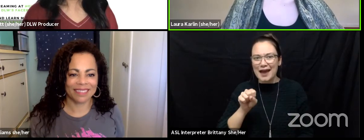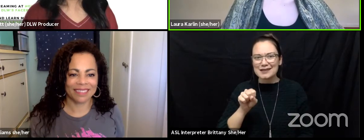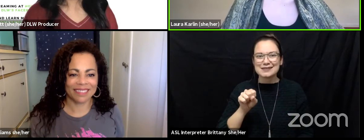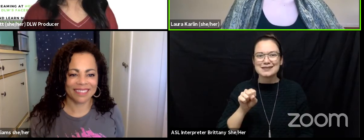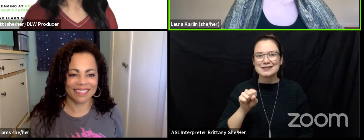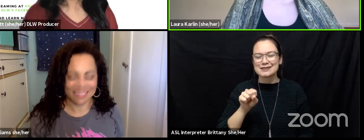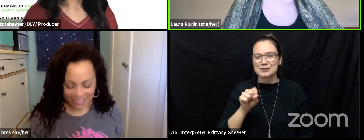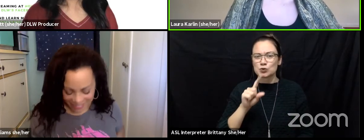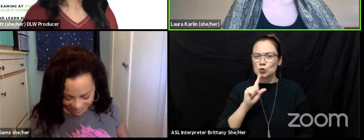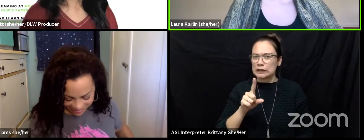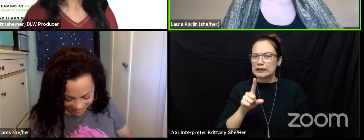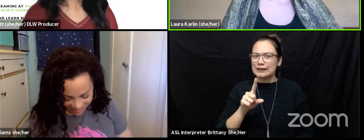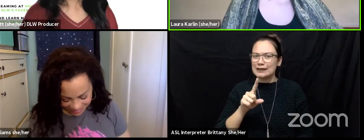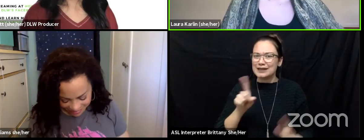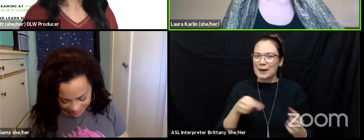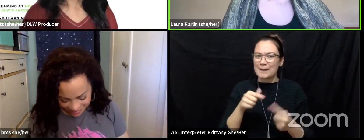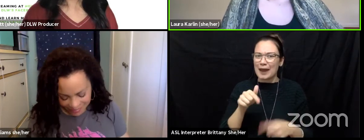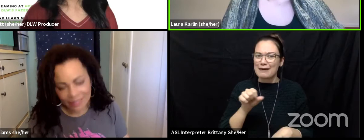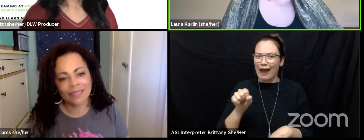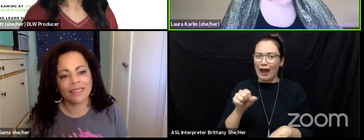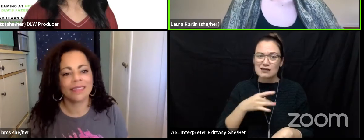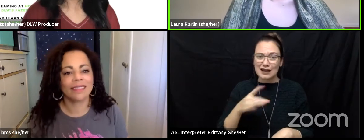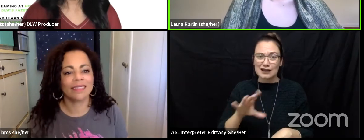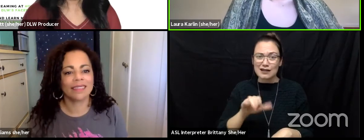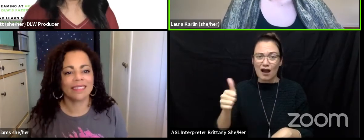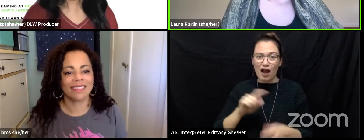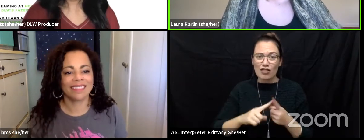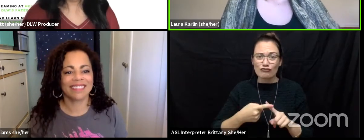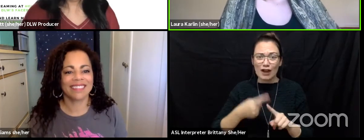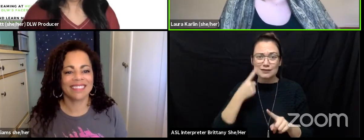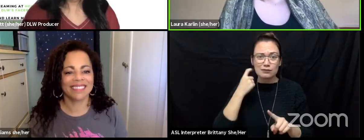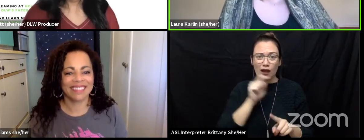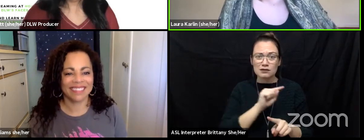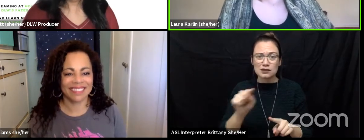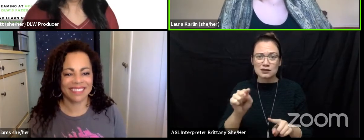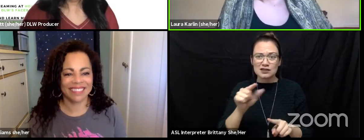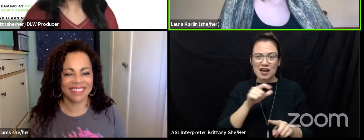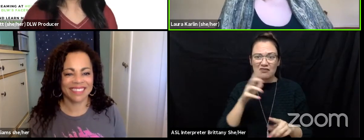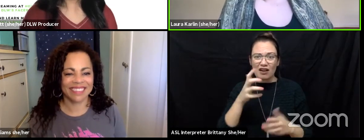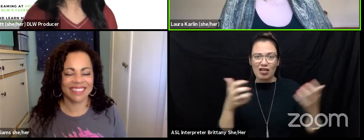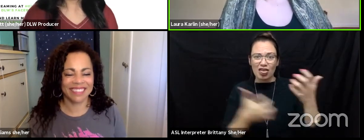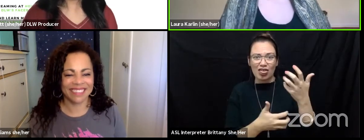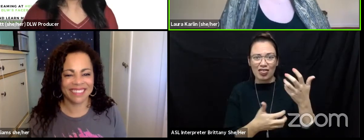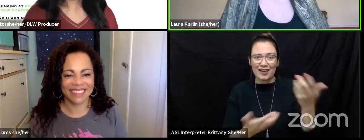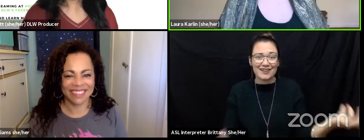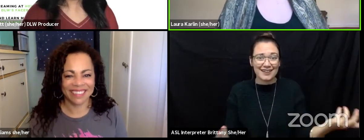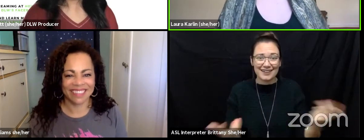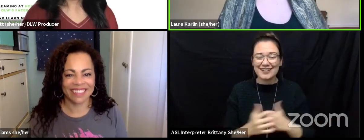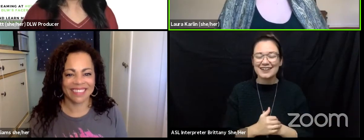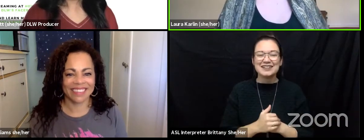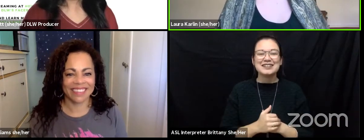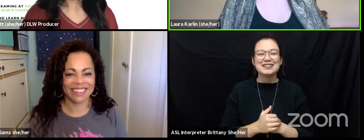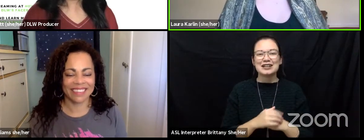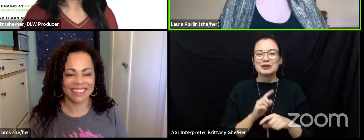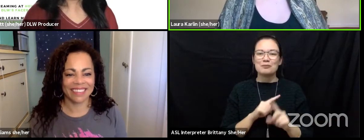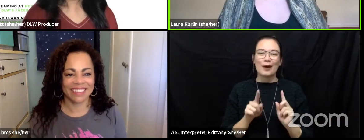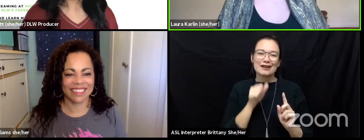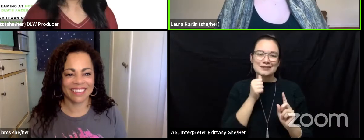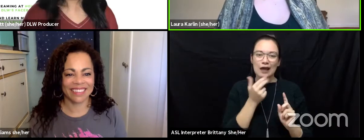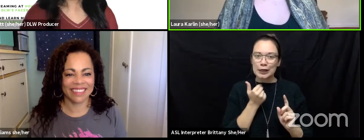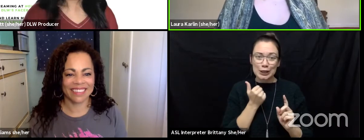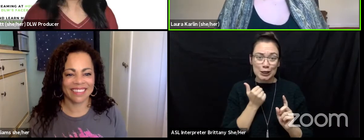ass middle schooler that like didn't like friends because it was racist and homophobic, just not a cute